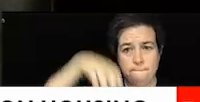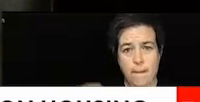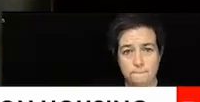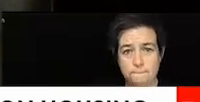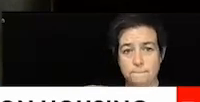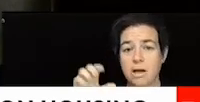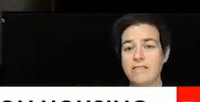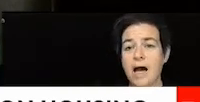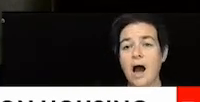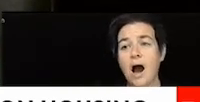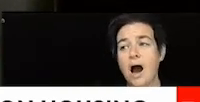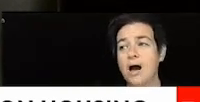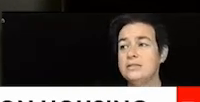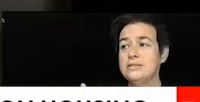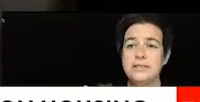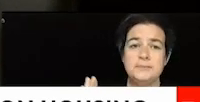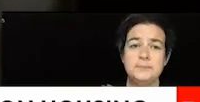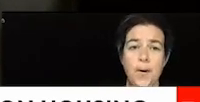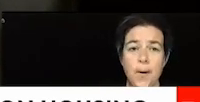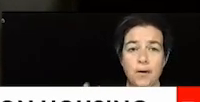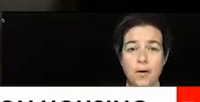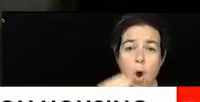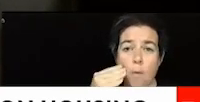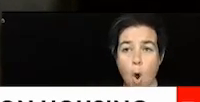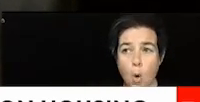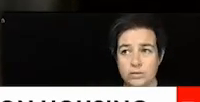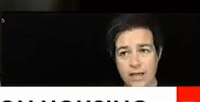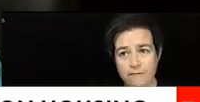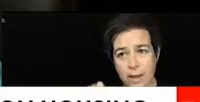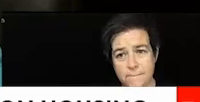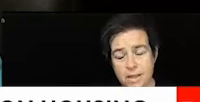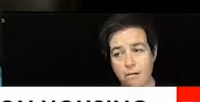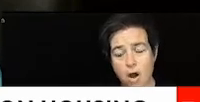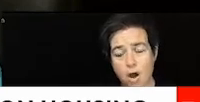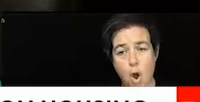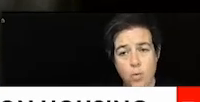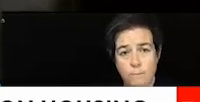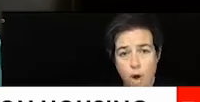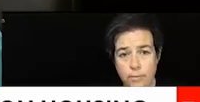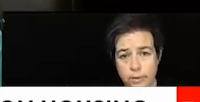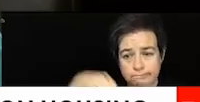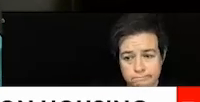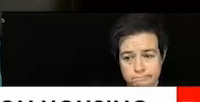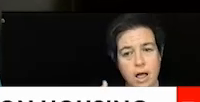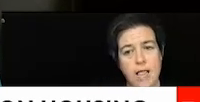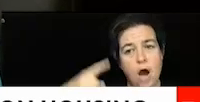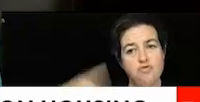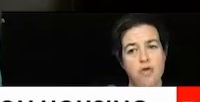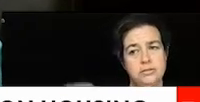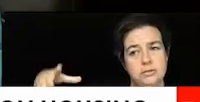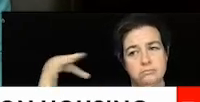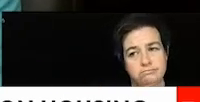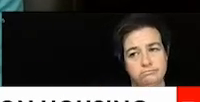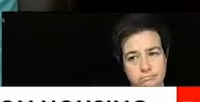the smaller side, something that homeowners can build on their own property and then use it as rental housing. Think of